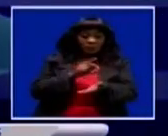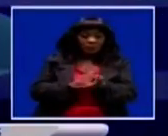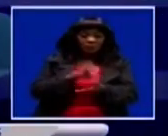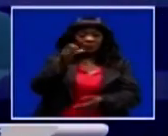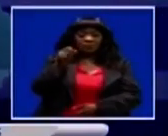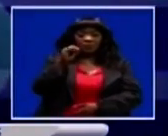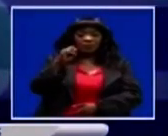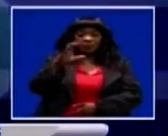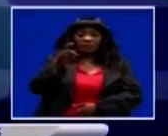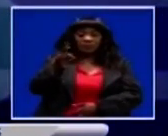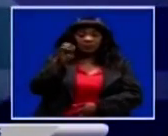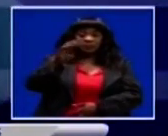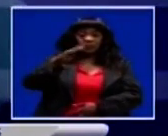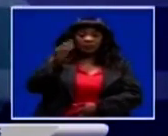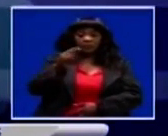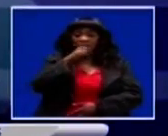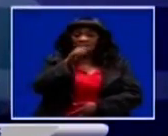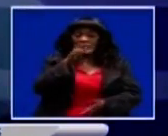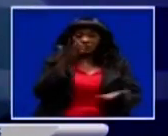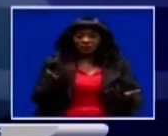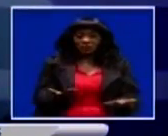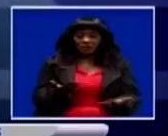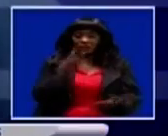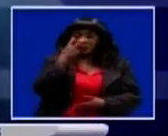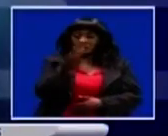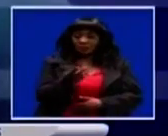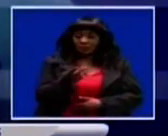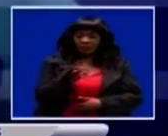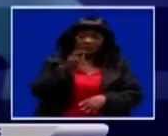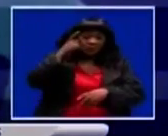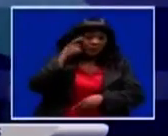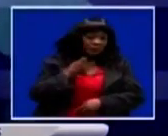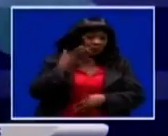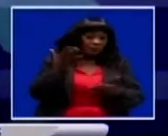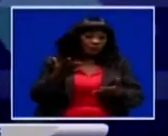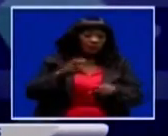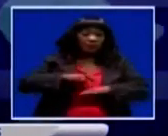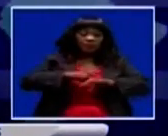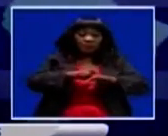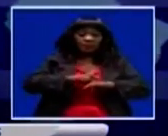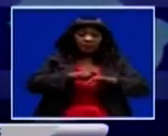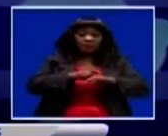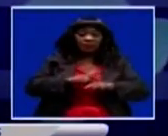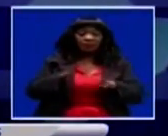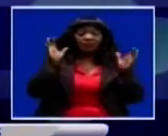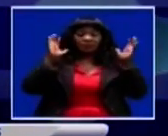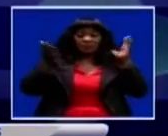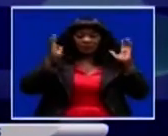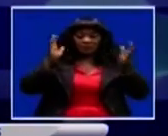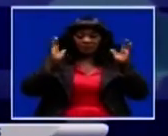this in Livingstone today after inspecting the vehicles that have been sourced for the transportation of the